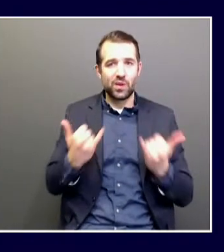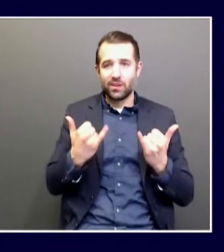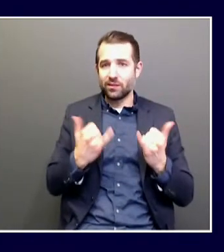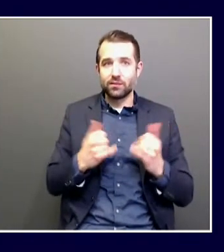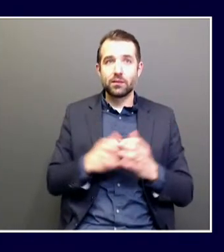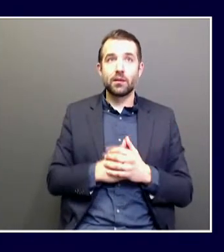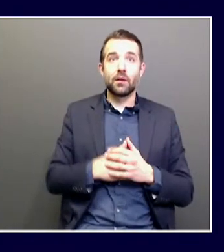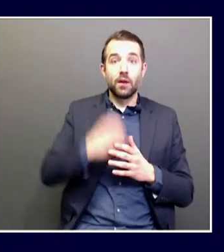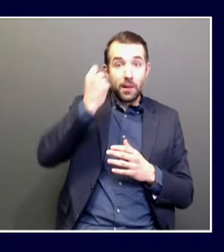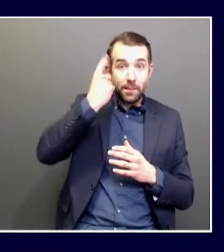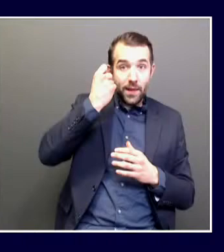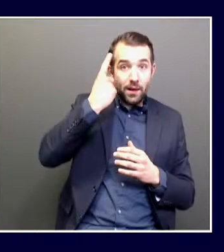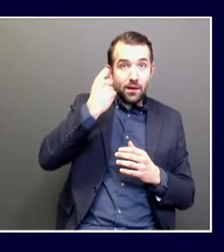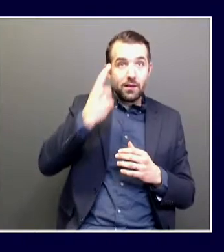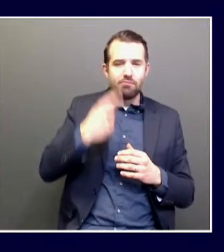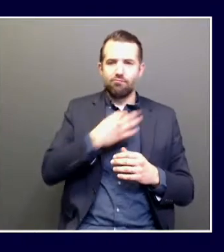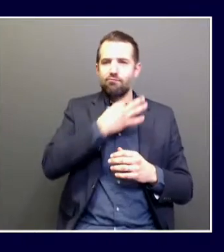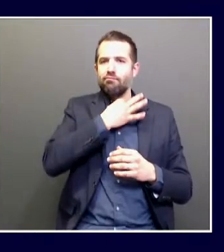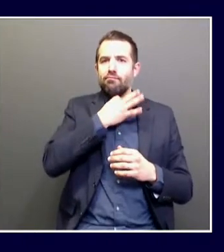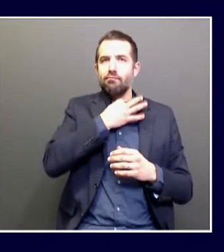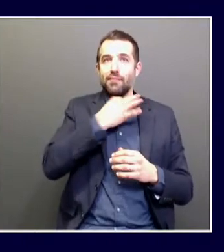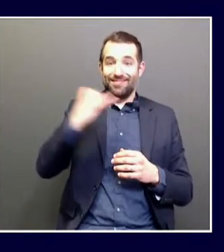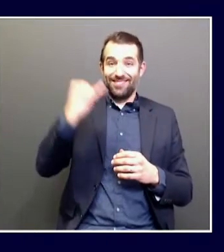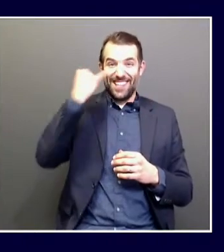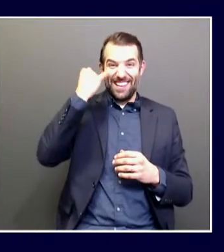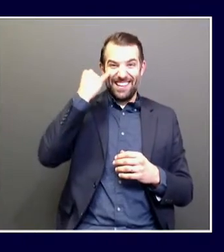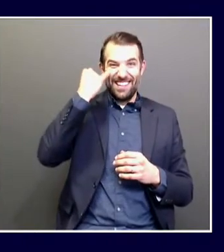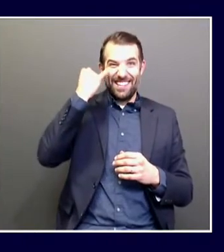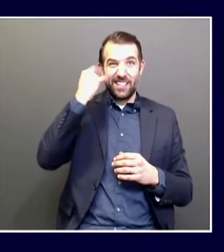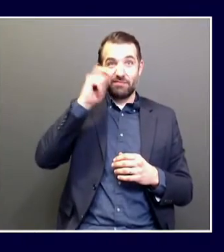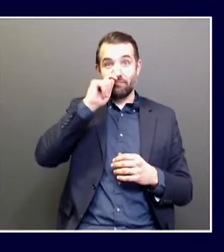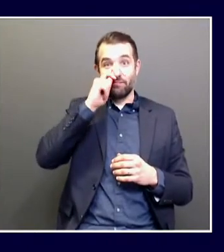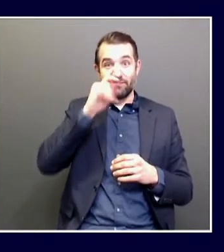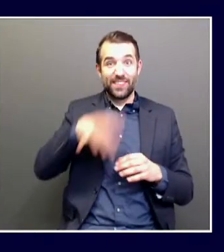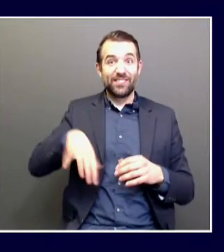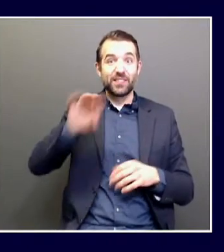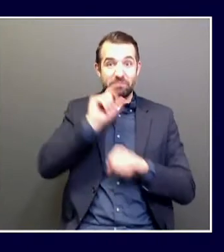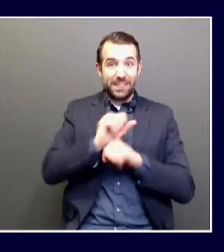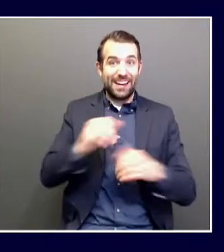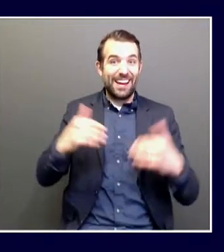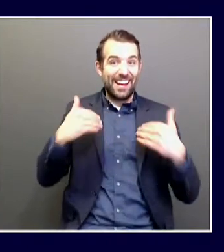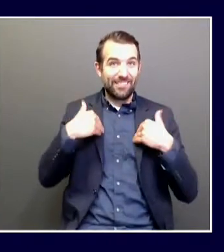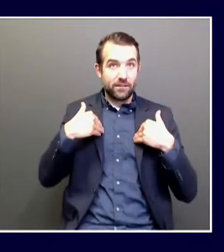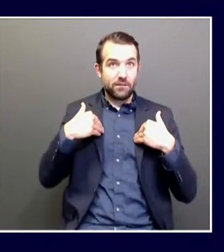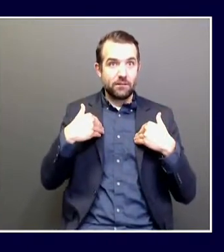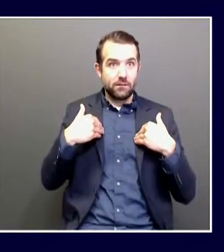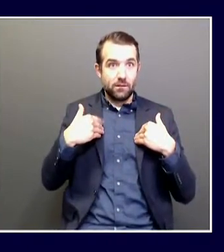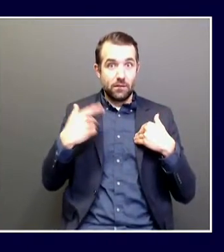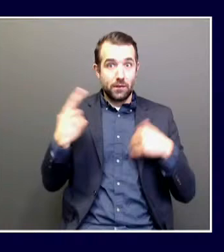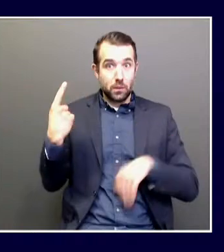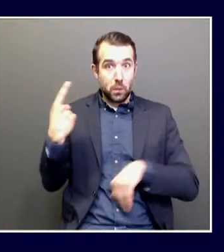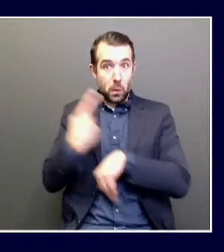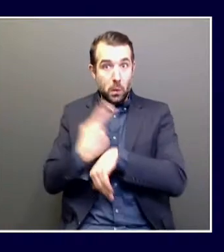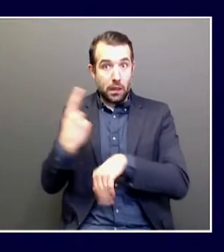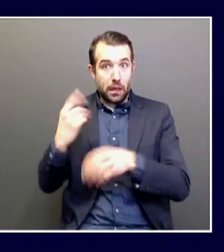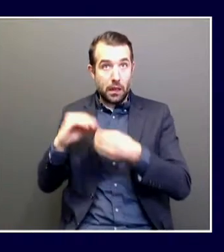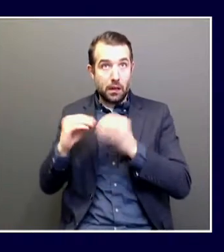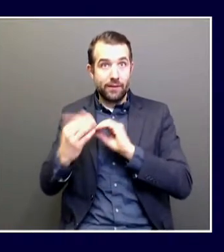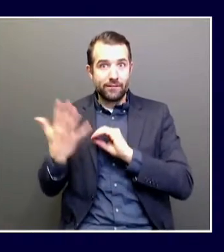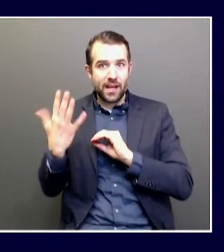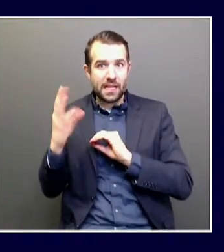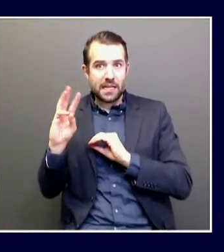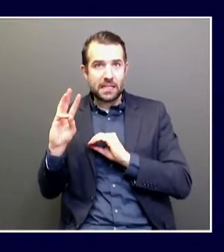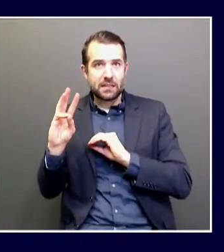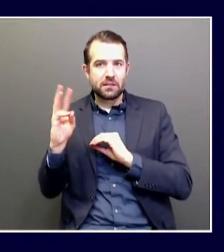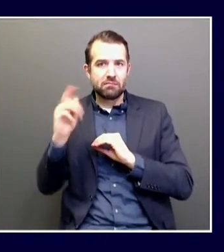positive to try and access the test if they can, once they're at that 5-day point? I think, Evan, the way that the US